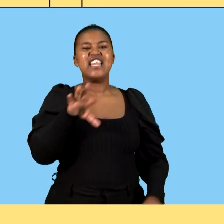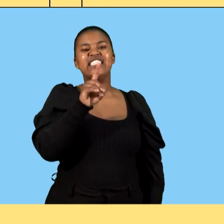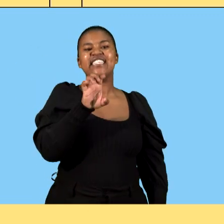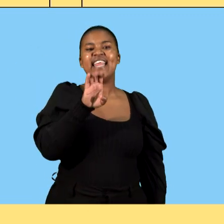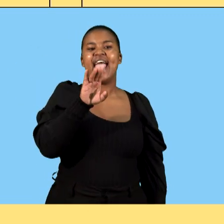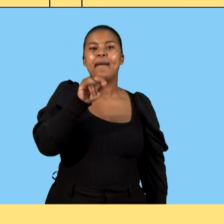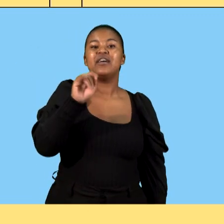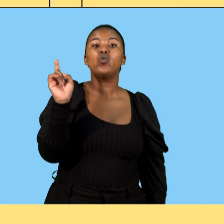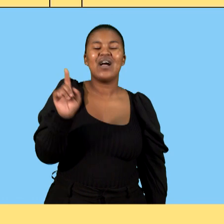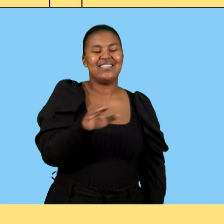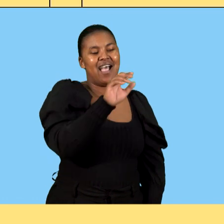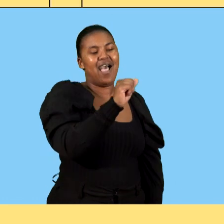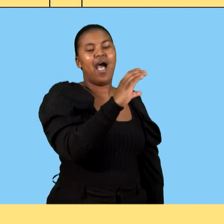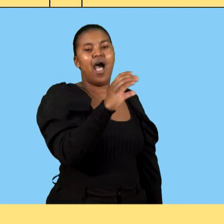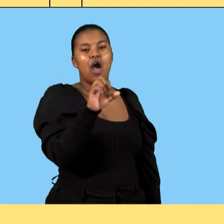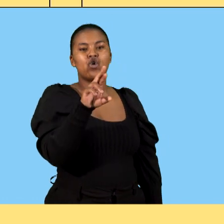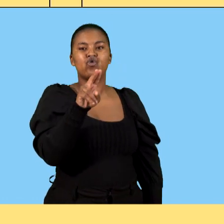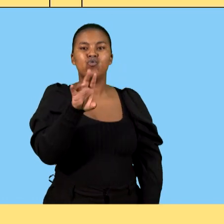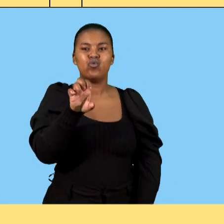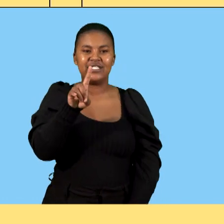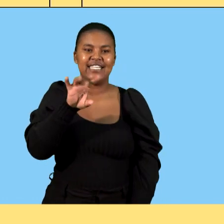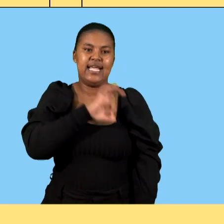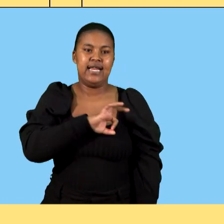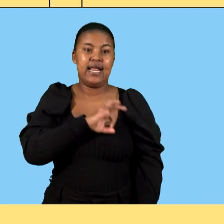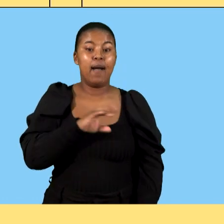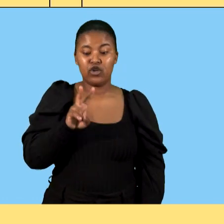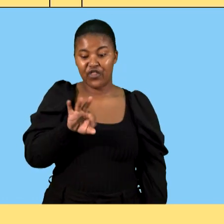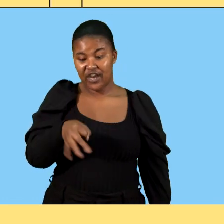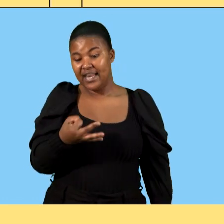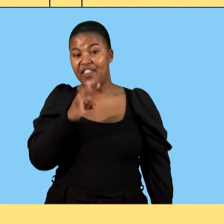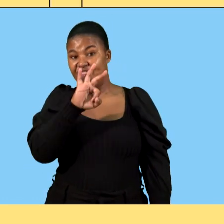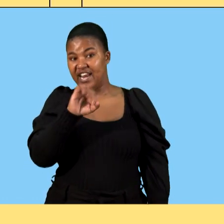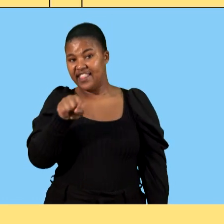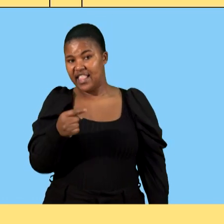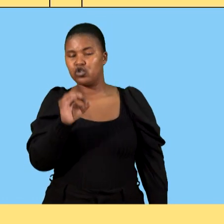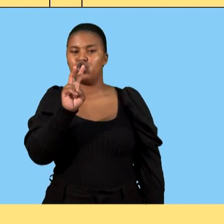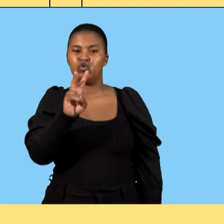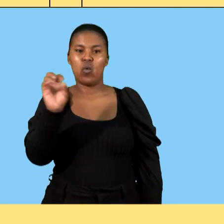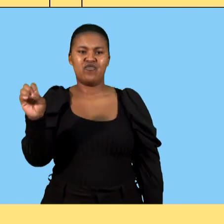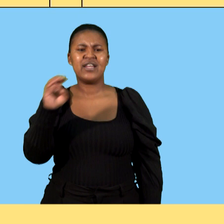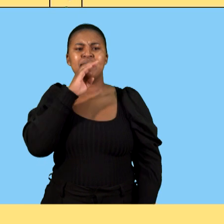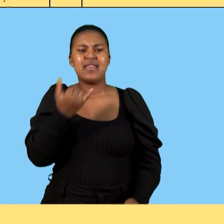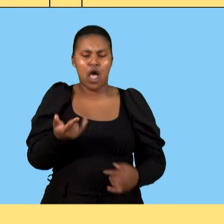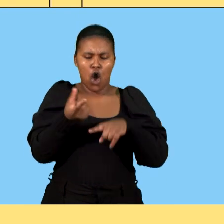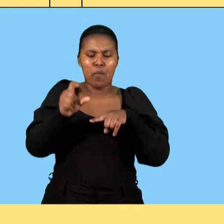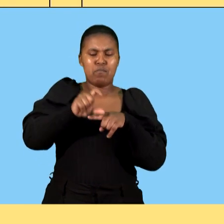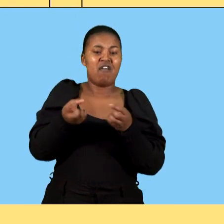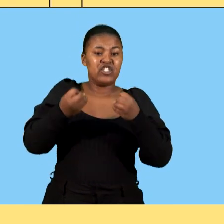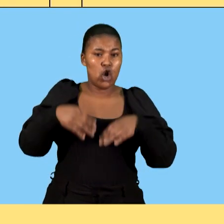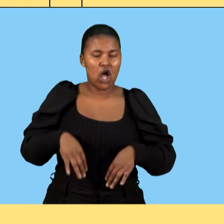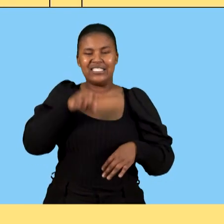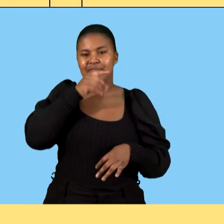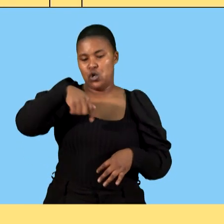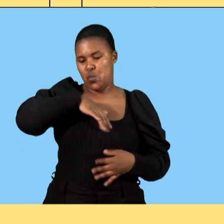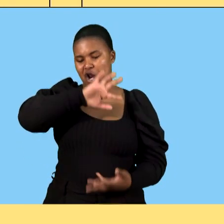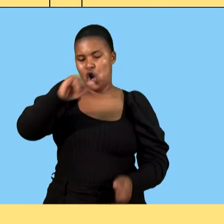income with 3,200 over here. When we come to the profit and loss, first we have to close